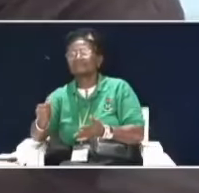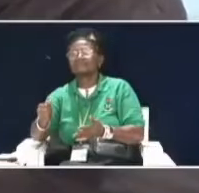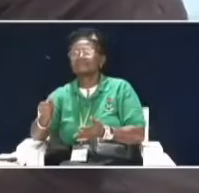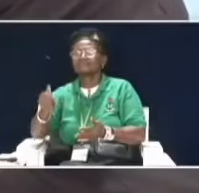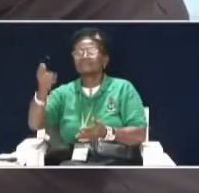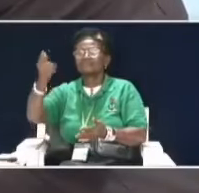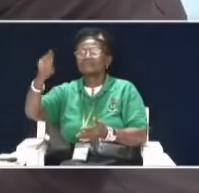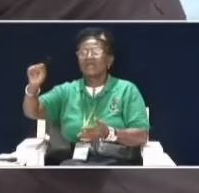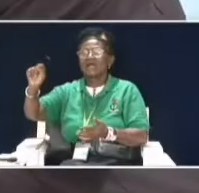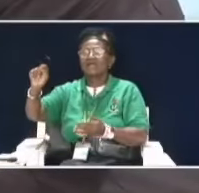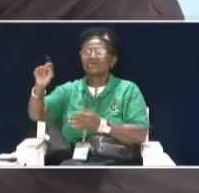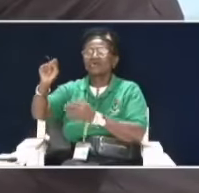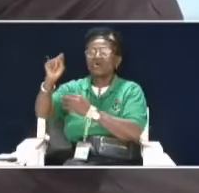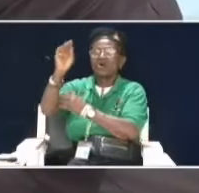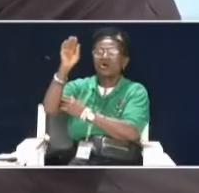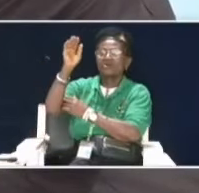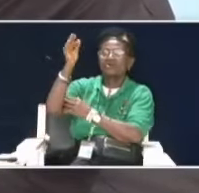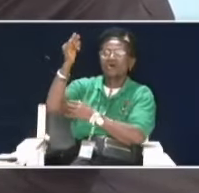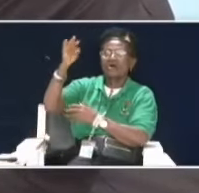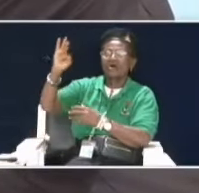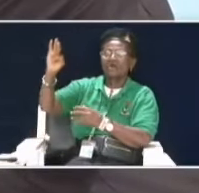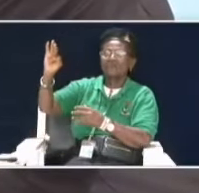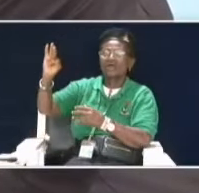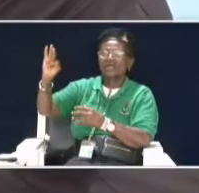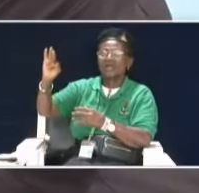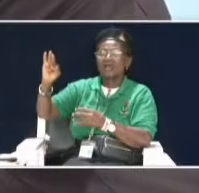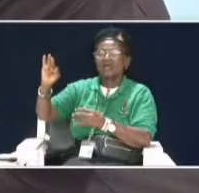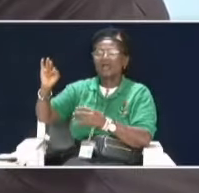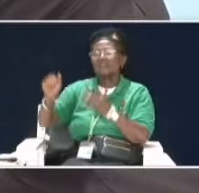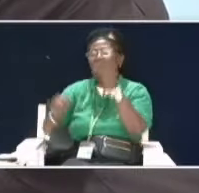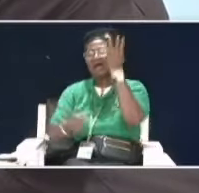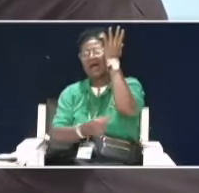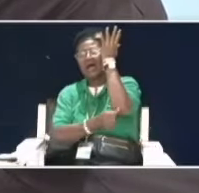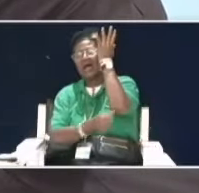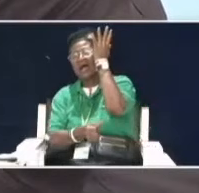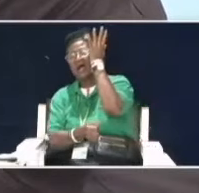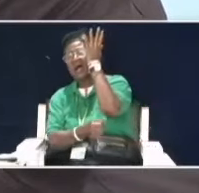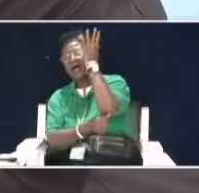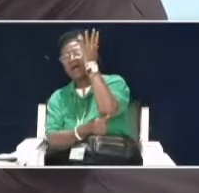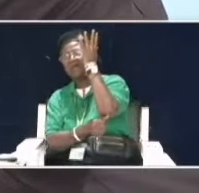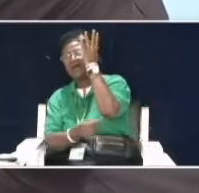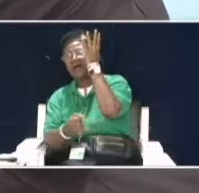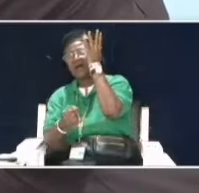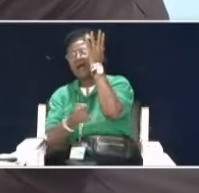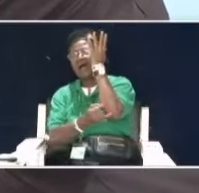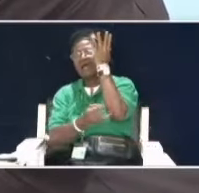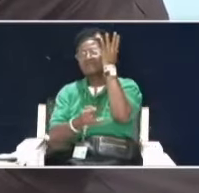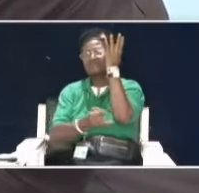Amen. The God of Abraham,